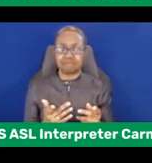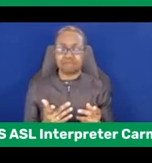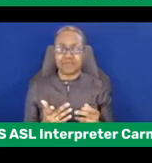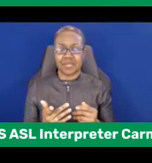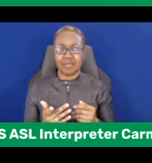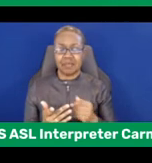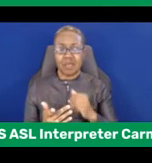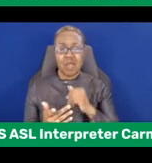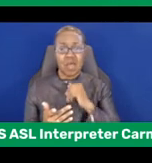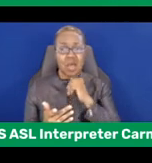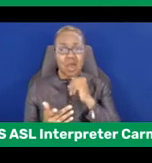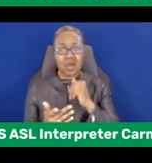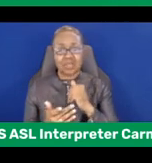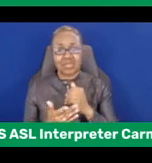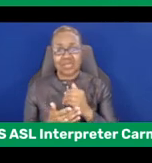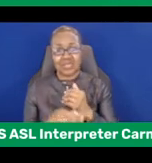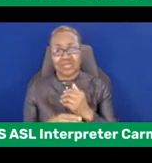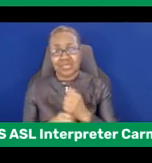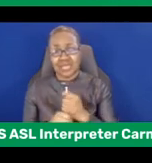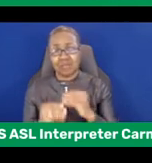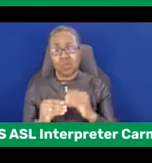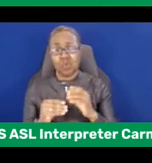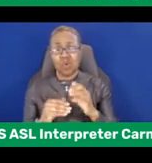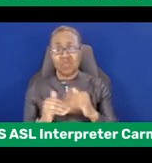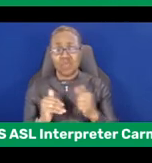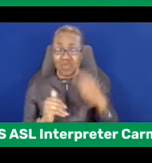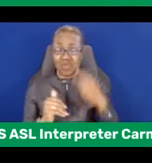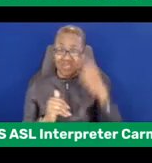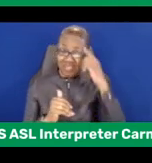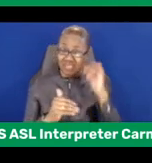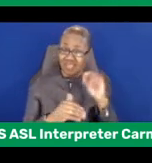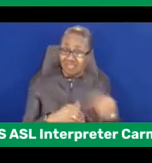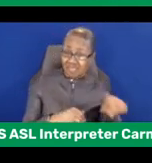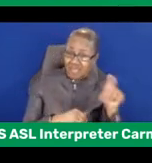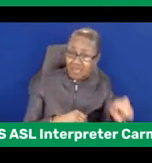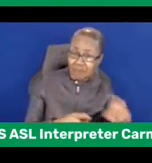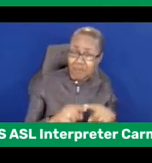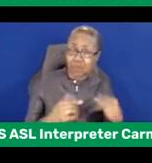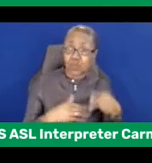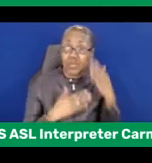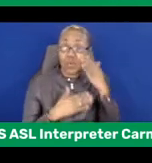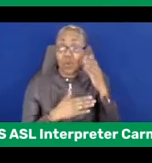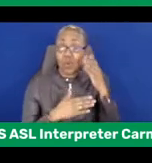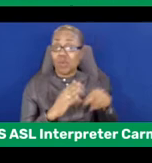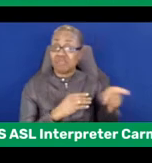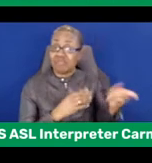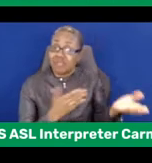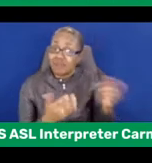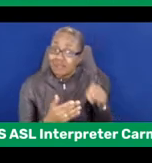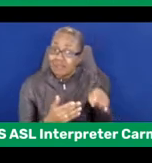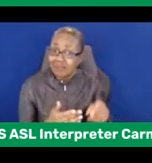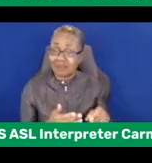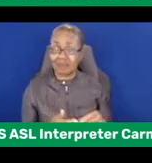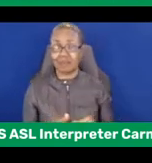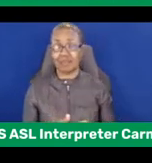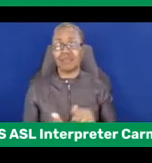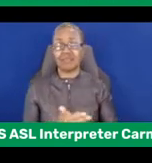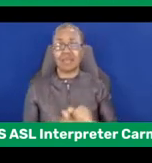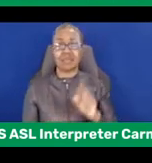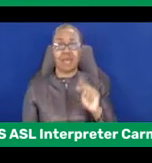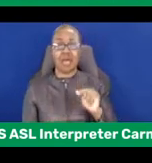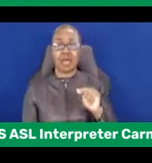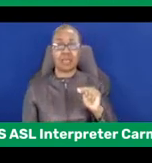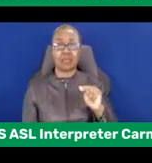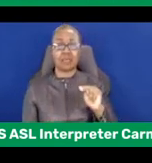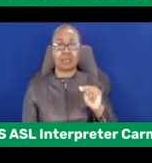taking more than we think they need when we don't know what's going on? I think kind of to Cosmos' point, that unlearning that's happening. Sorry